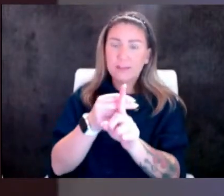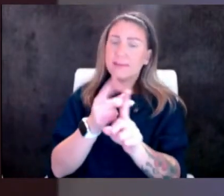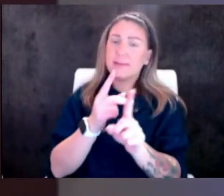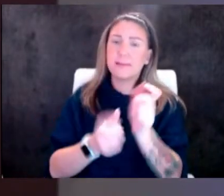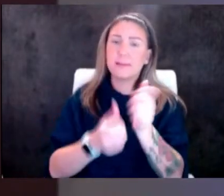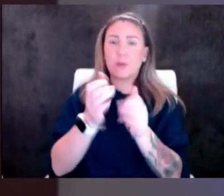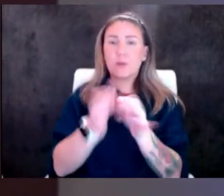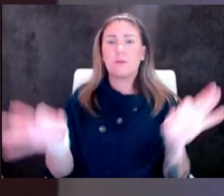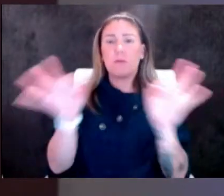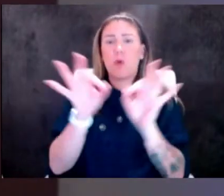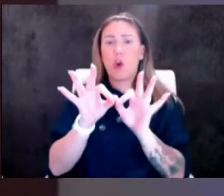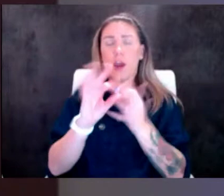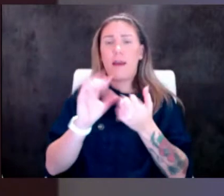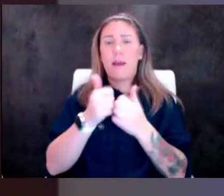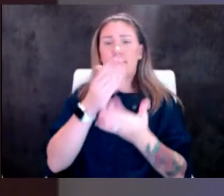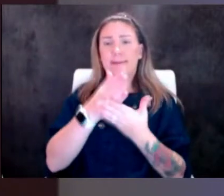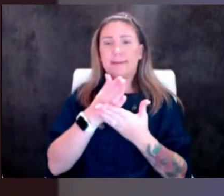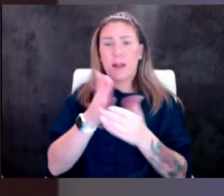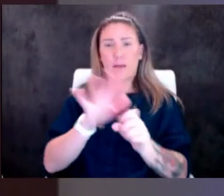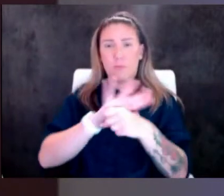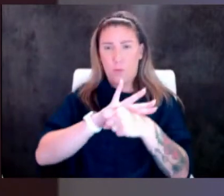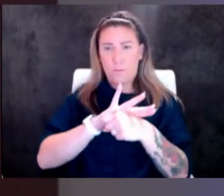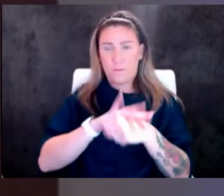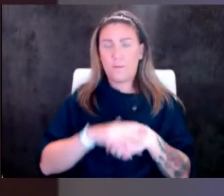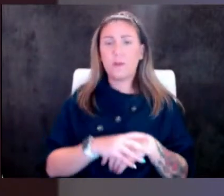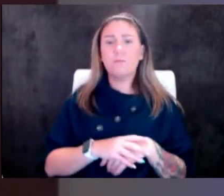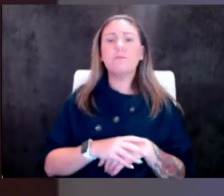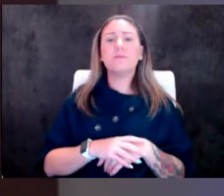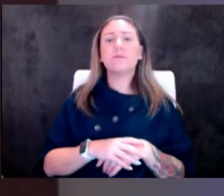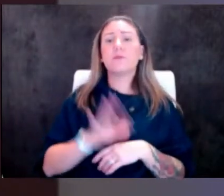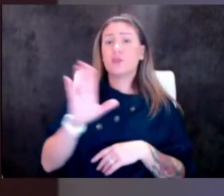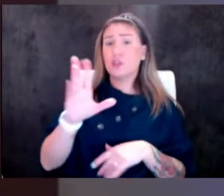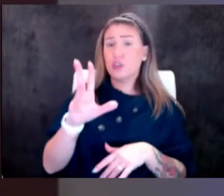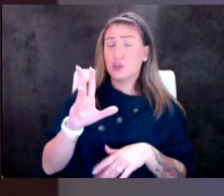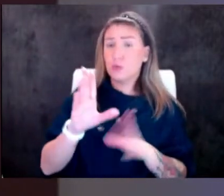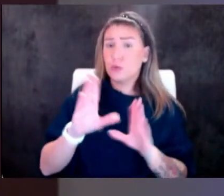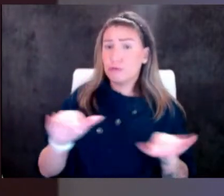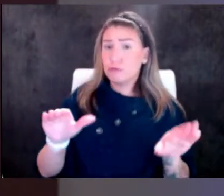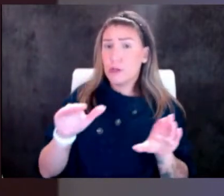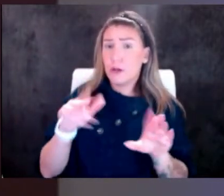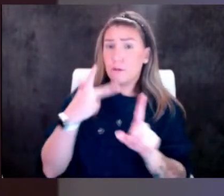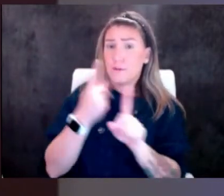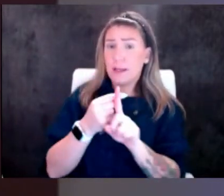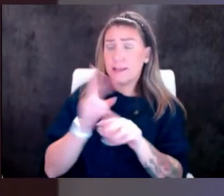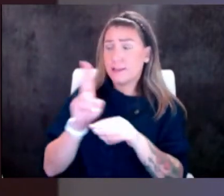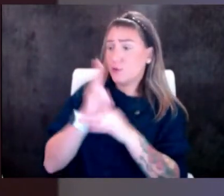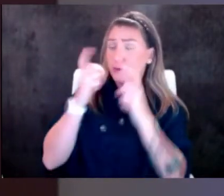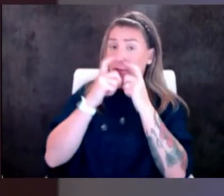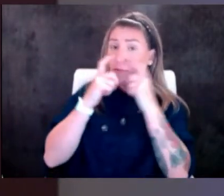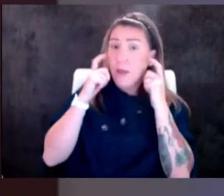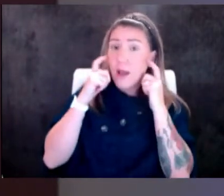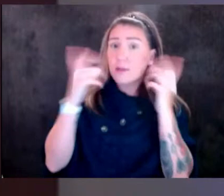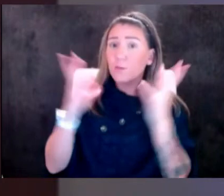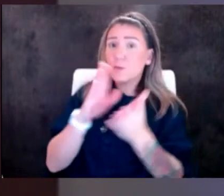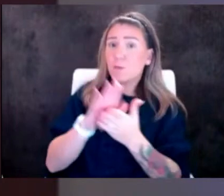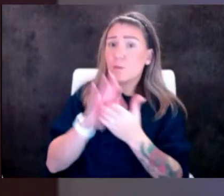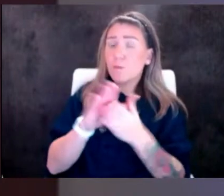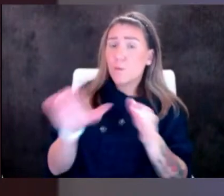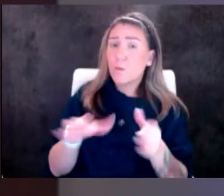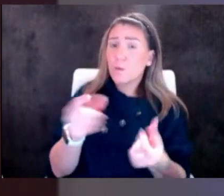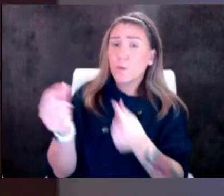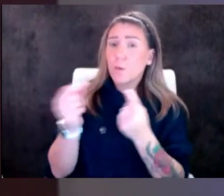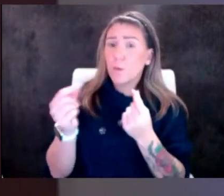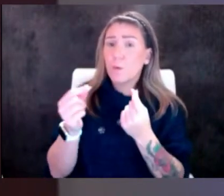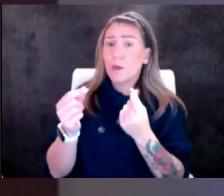the pandemic. So having your child vaccinated, they're wearing a mask. What's the school doing otherwise in terms of